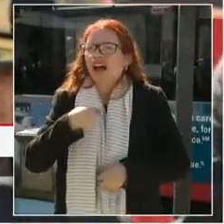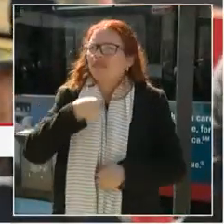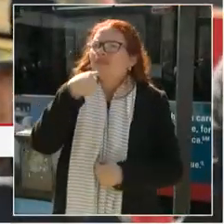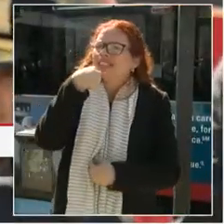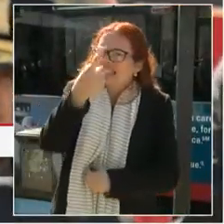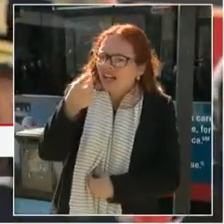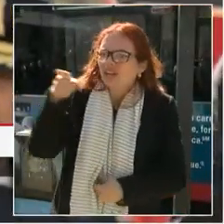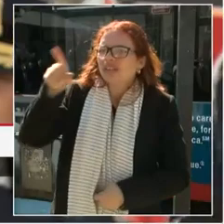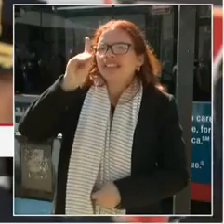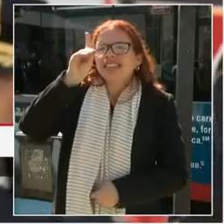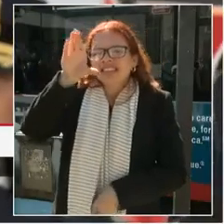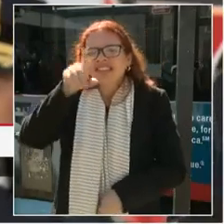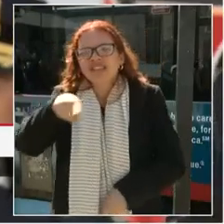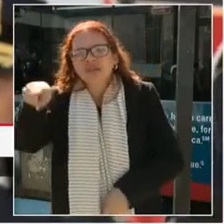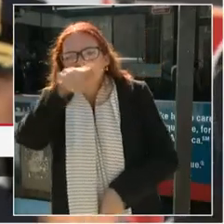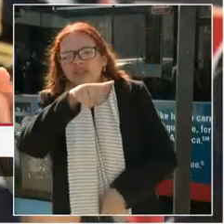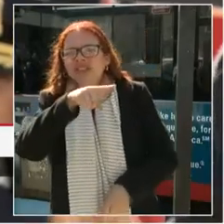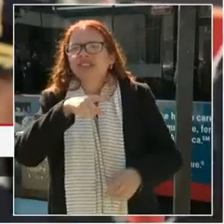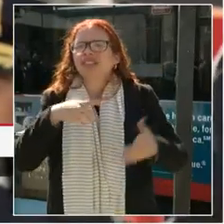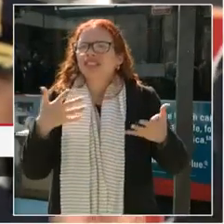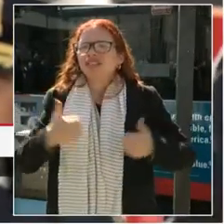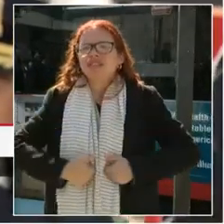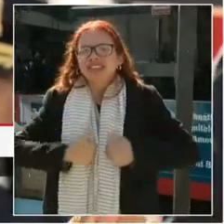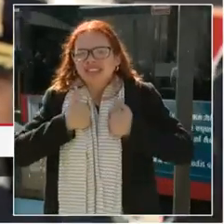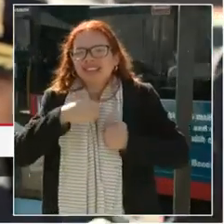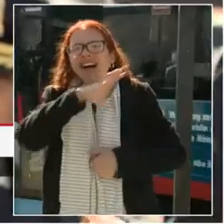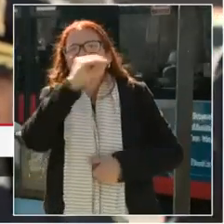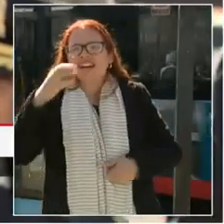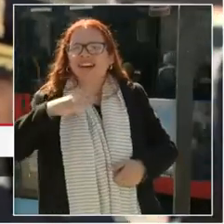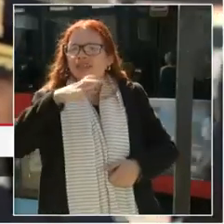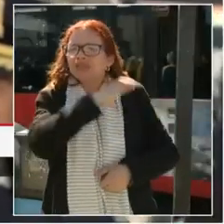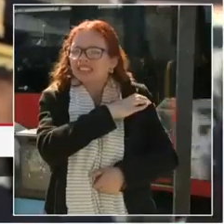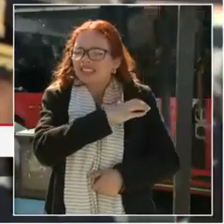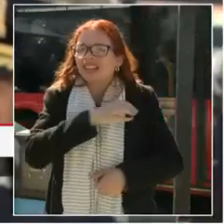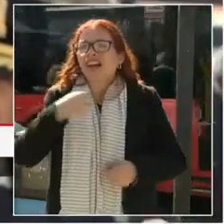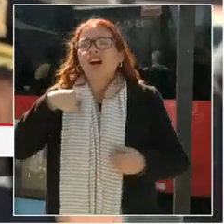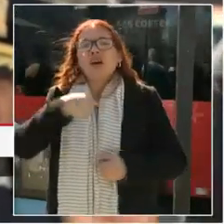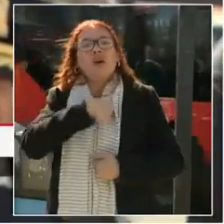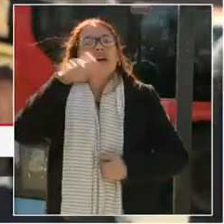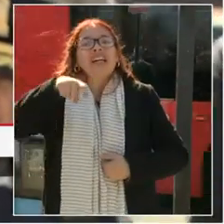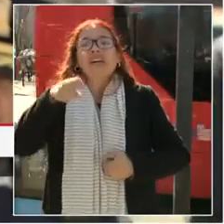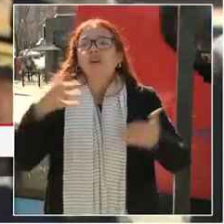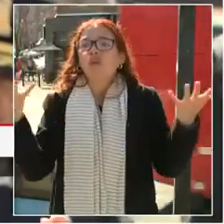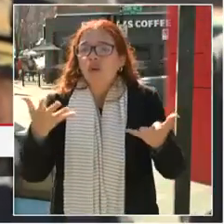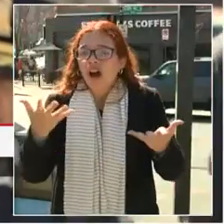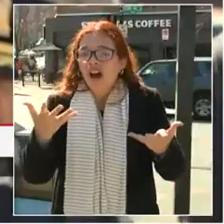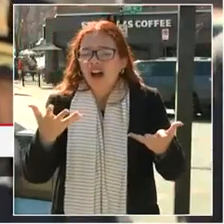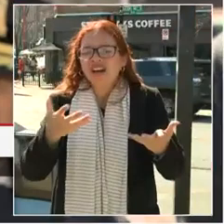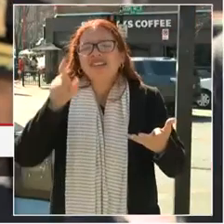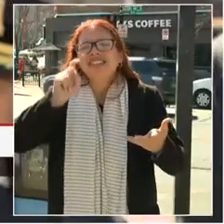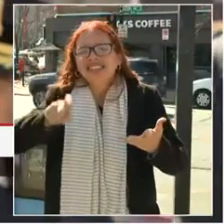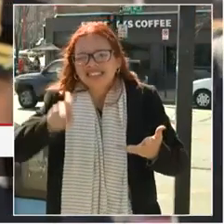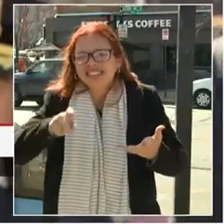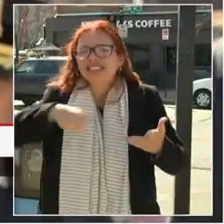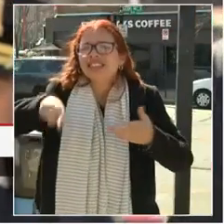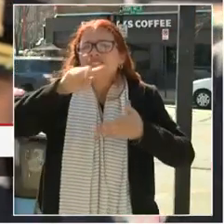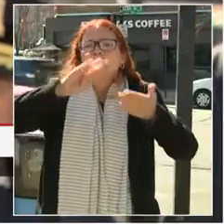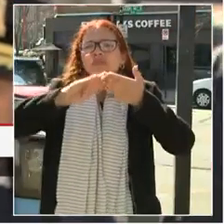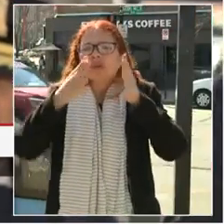the Council of the District of Columbia what I need to run this city and above all to keep it